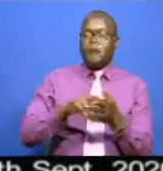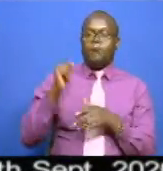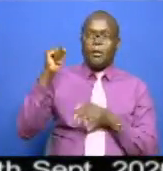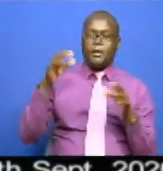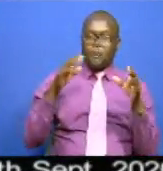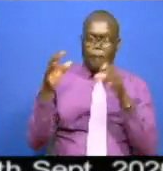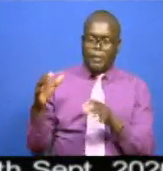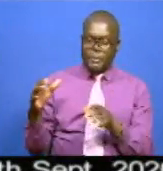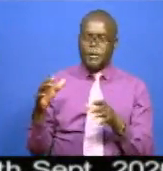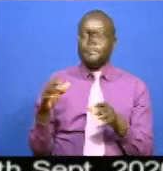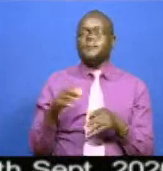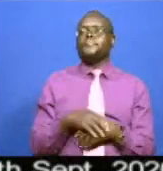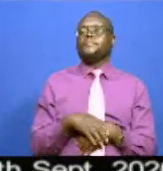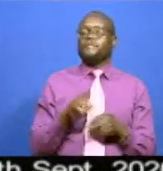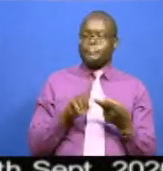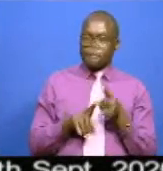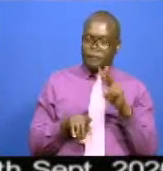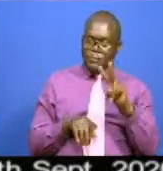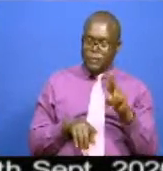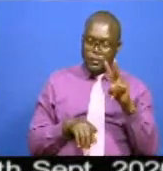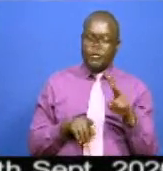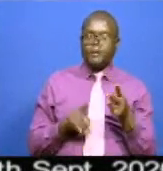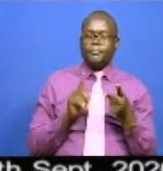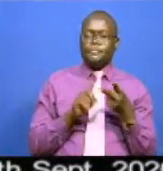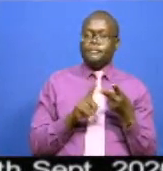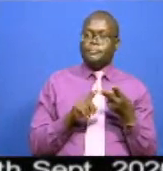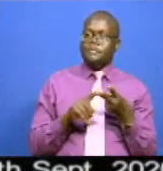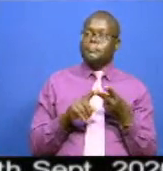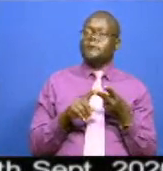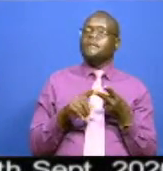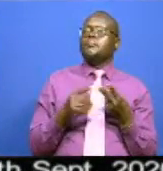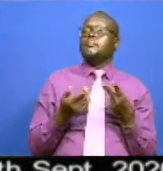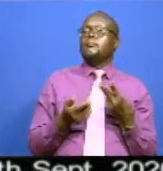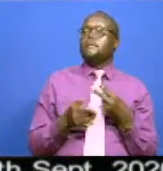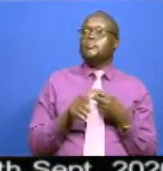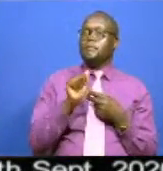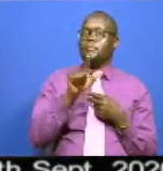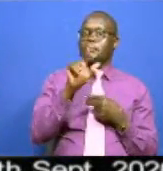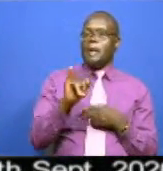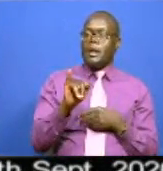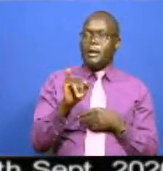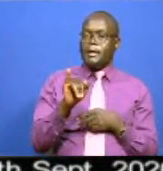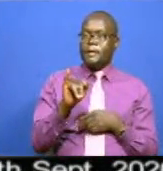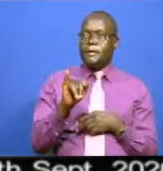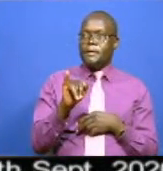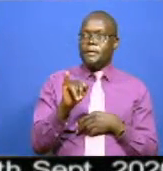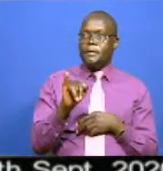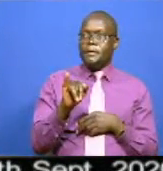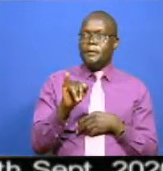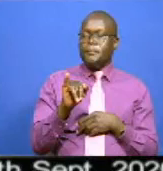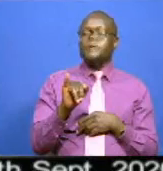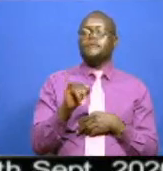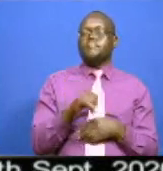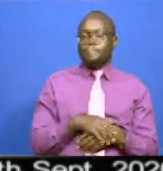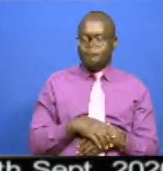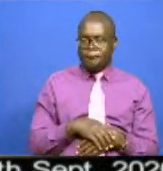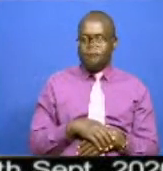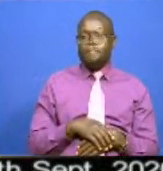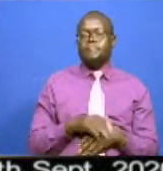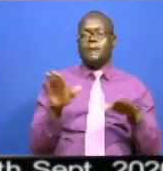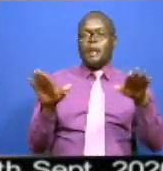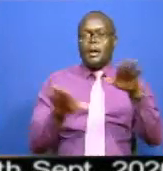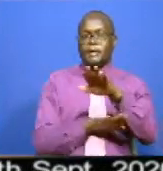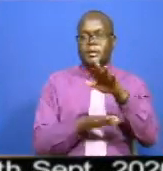Parties. Roman 2, Mr. Ali Abdullahi Suro,